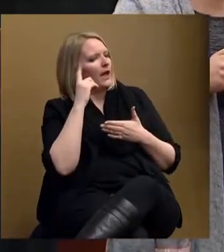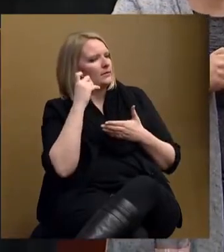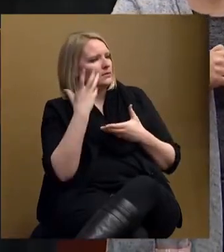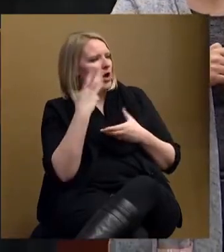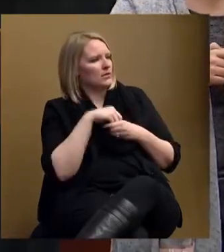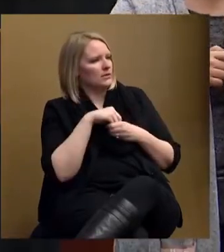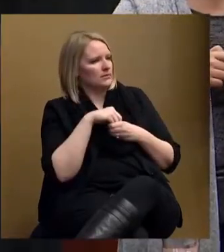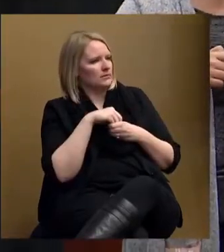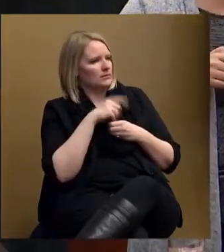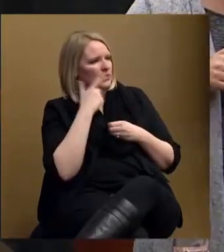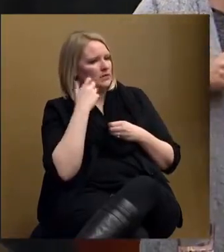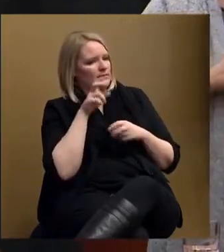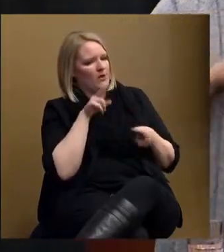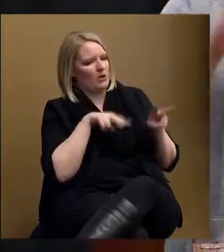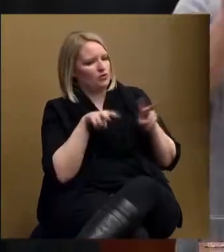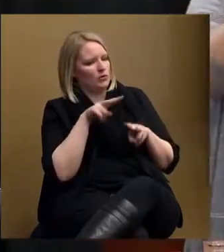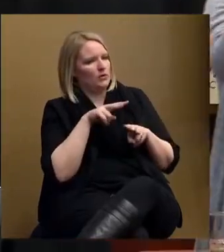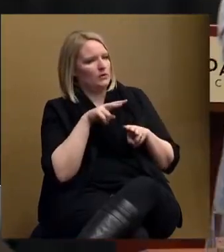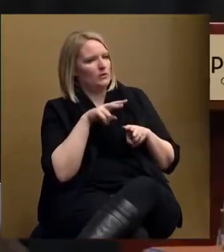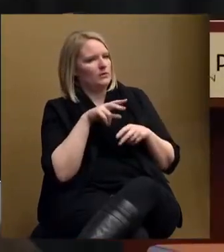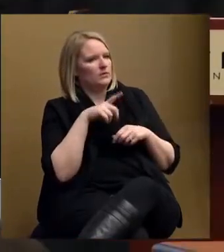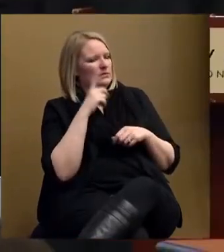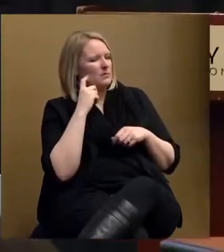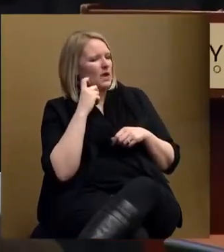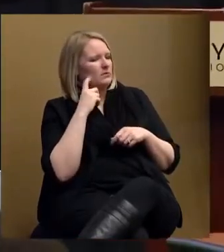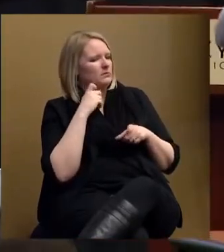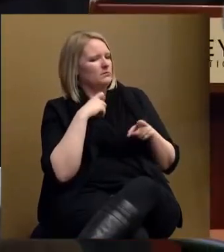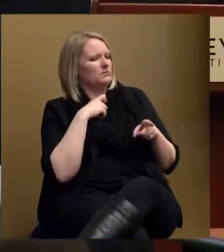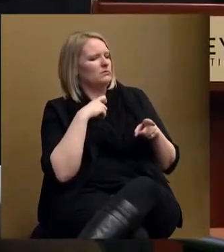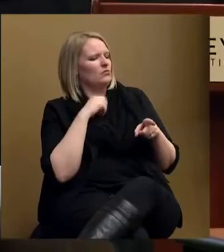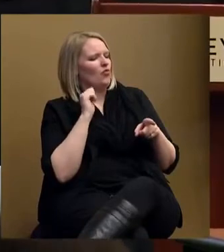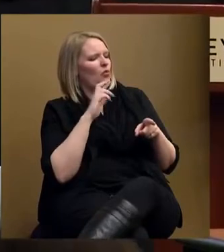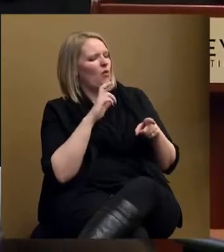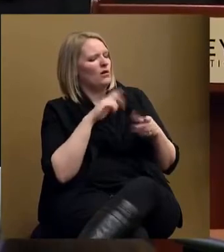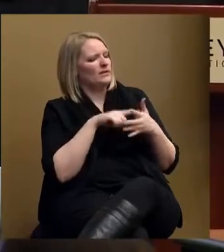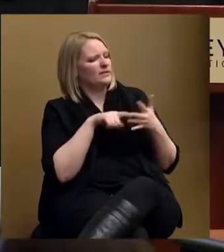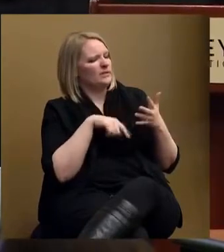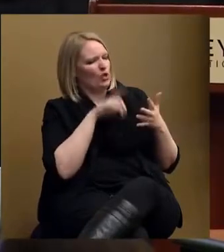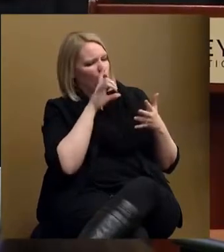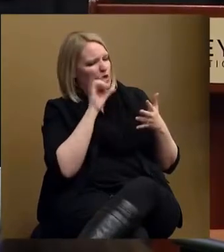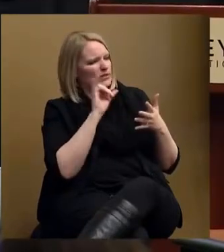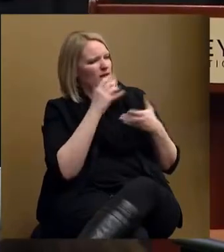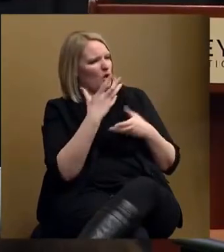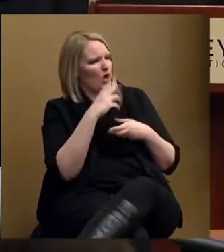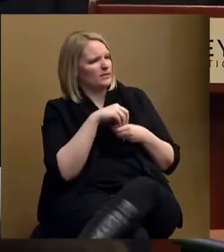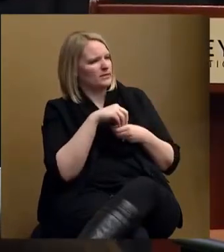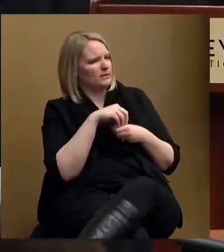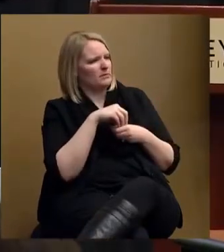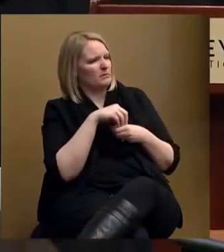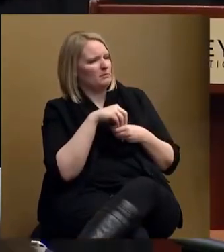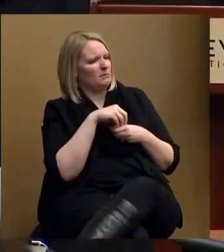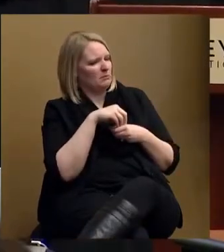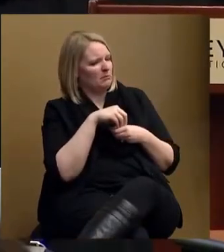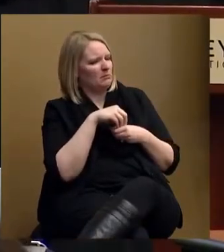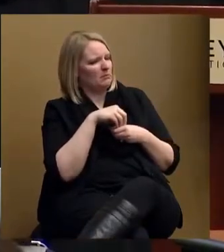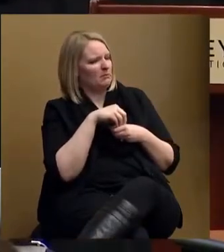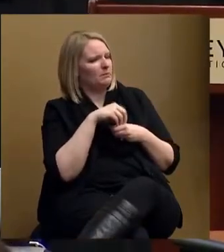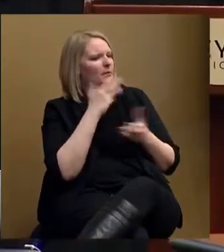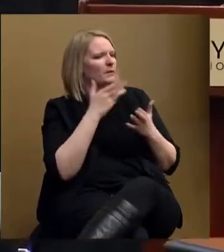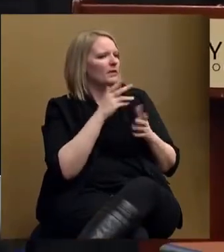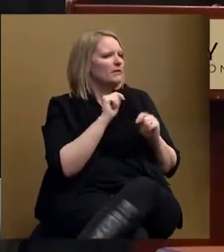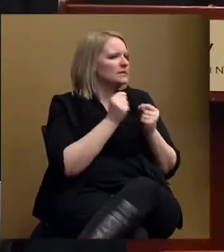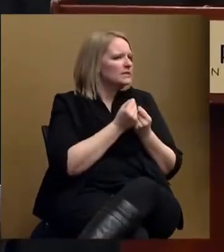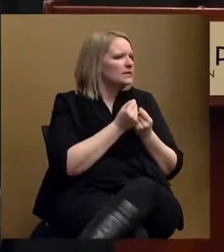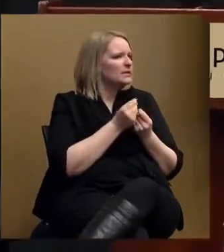Yes, Correct. yes. It could be suspected autism or characteristics of autism because the team and or the parent